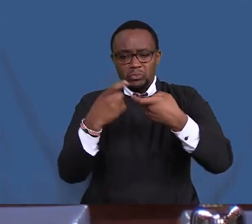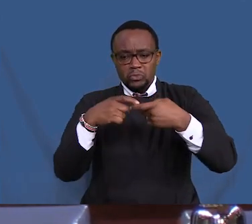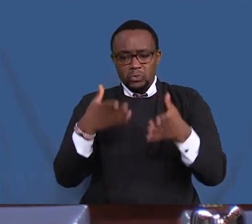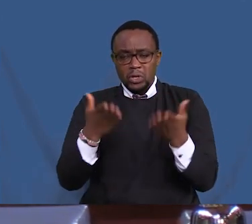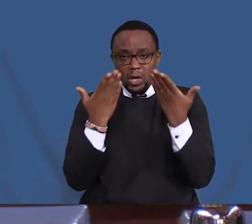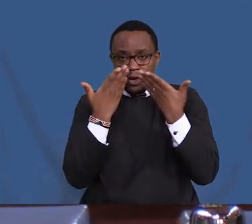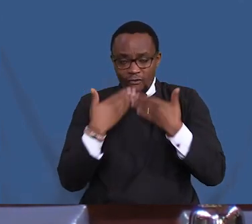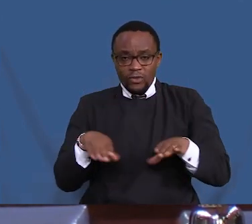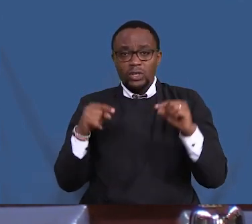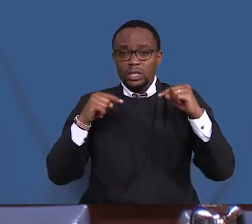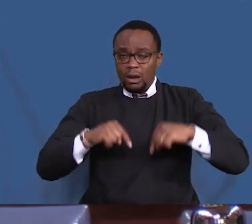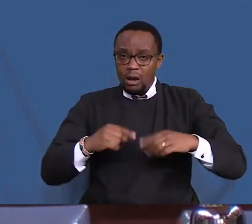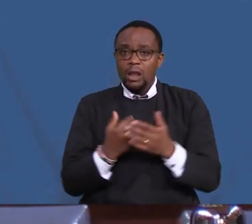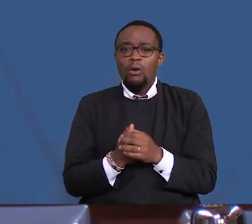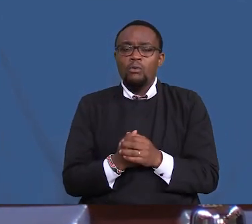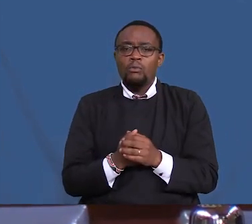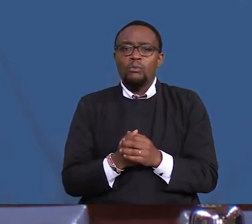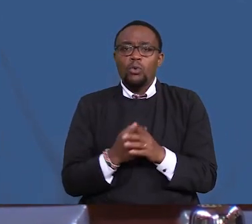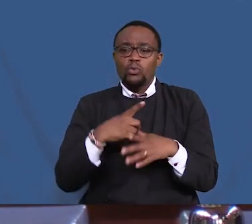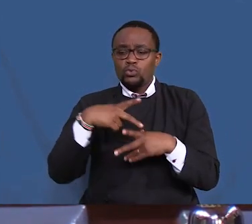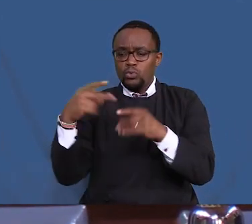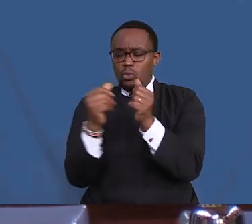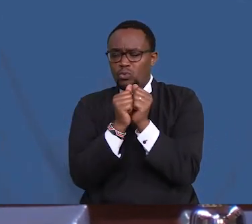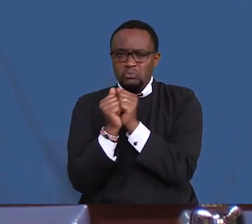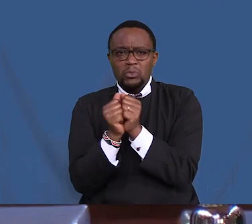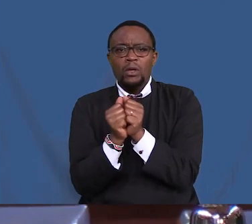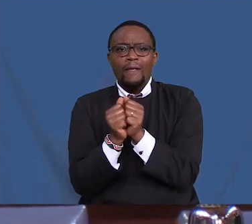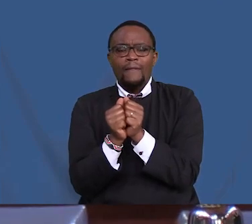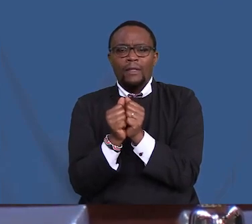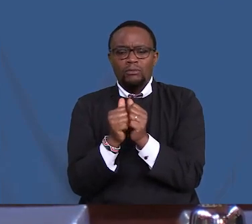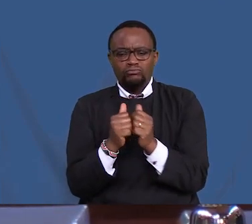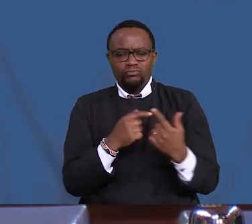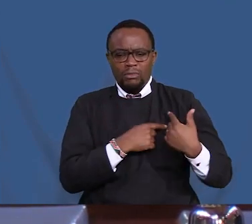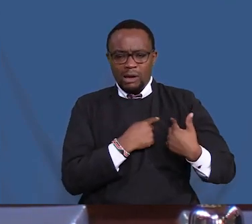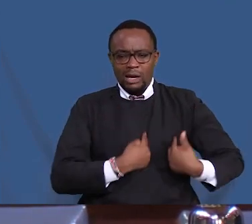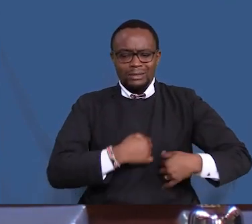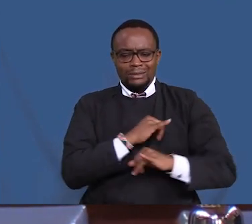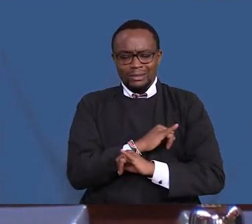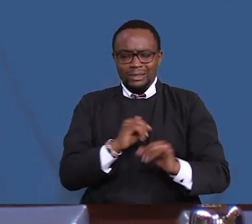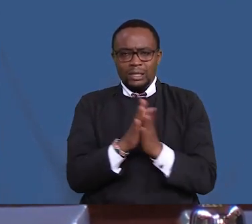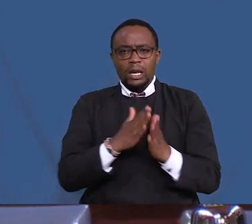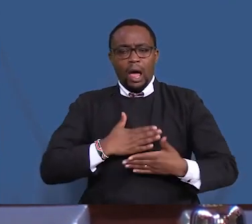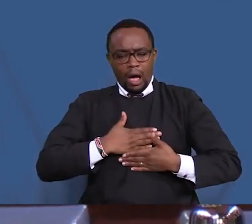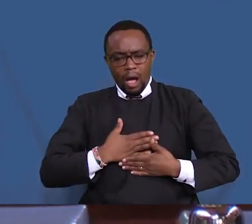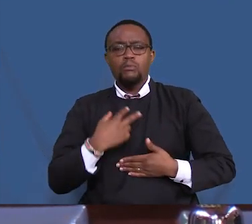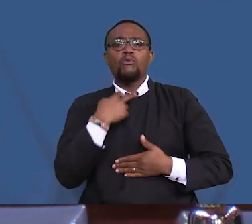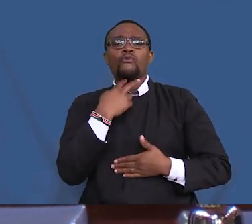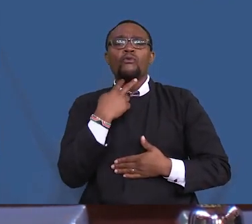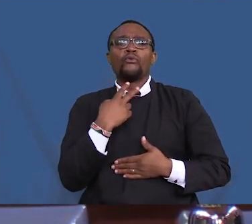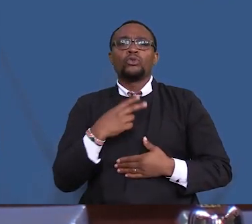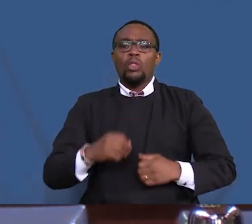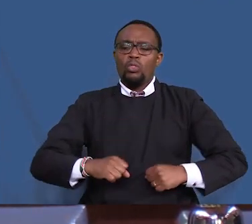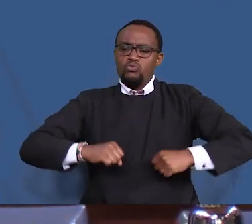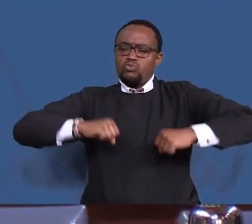us today, to accompany me with a pure heart and humble voice unto the throne of